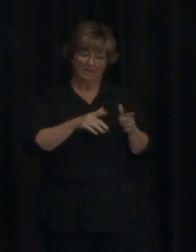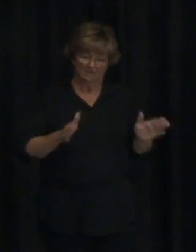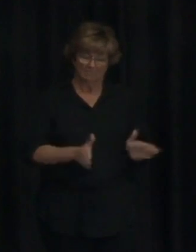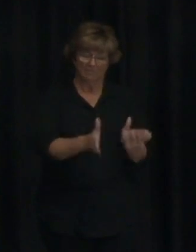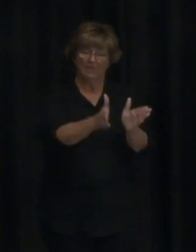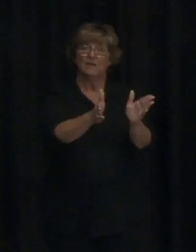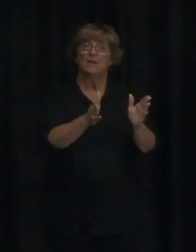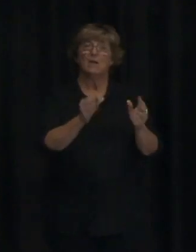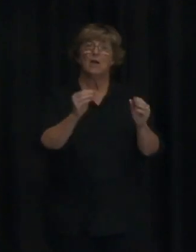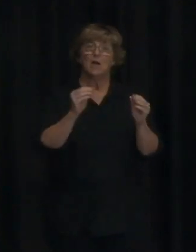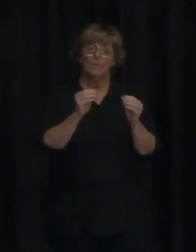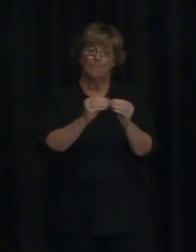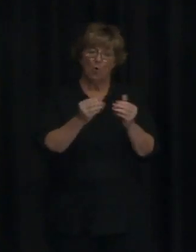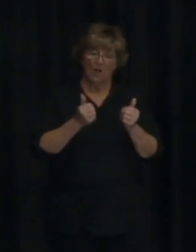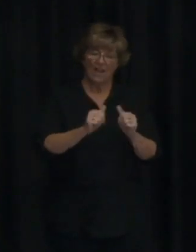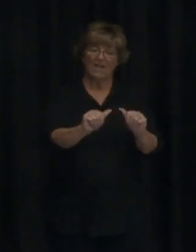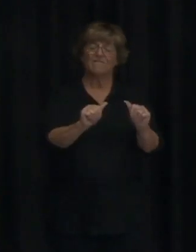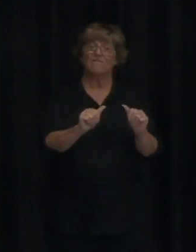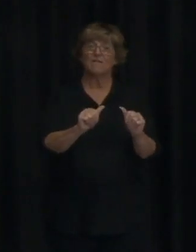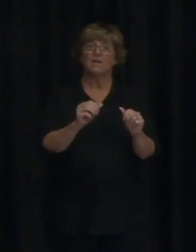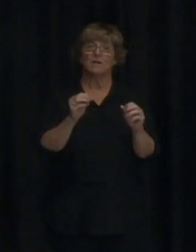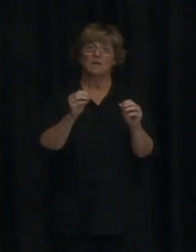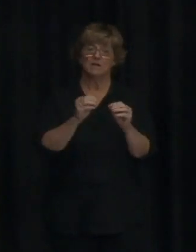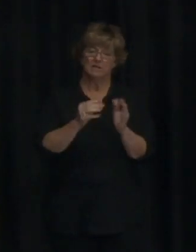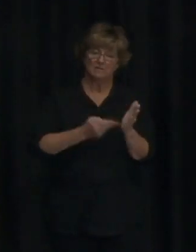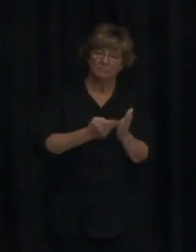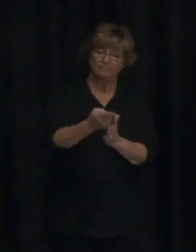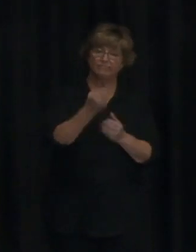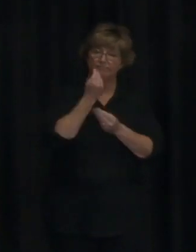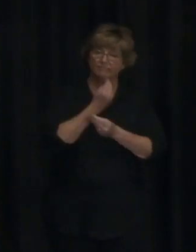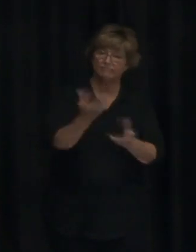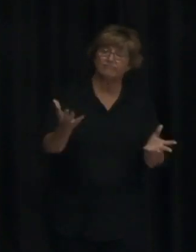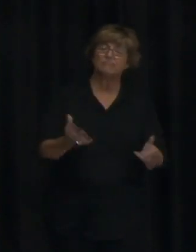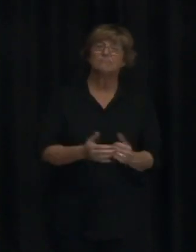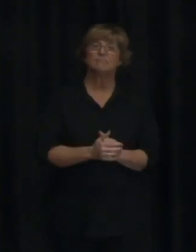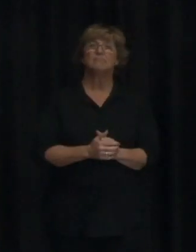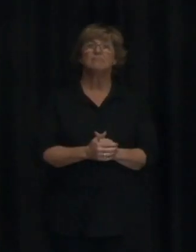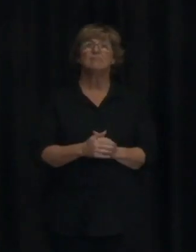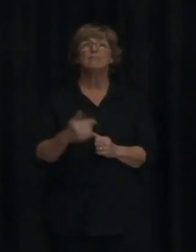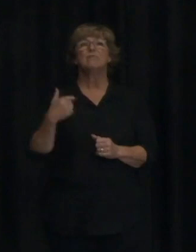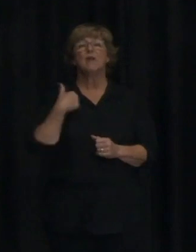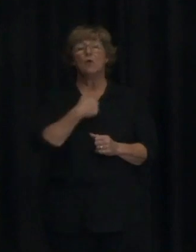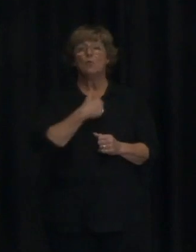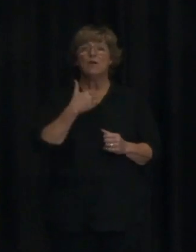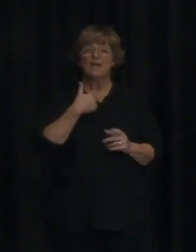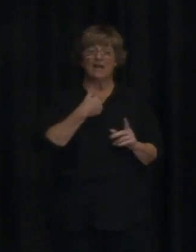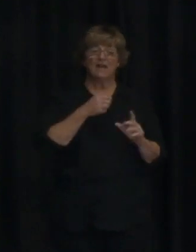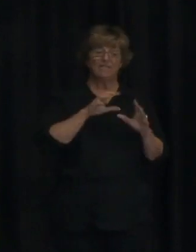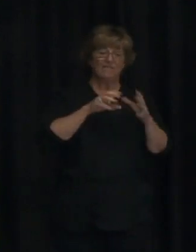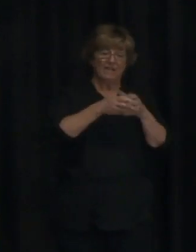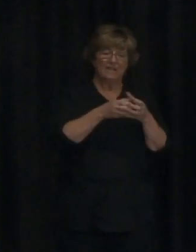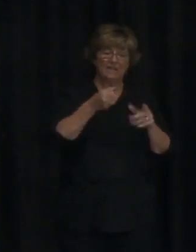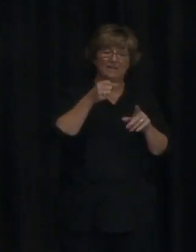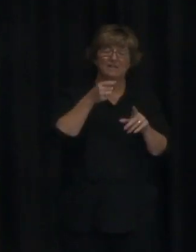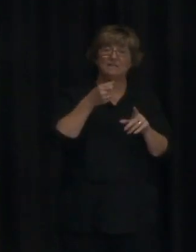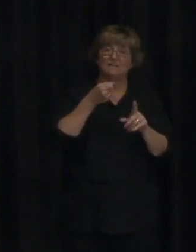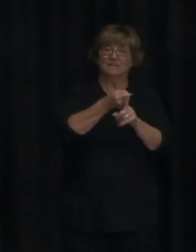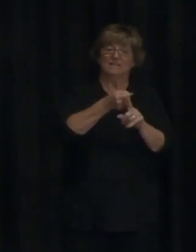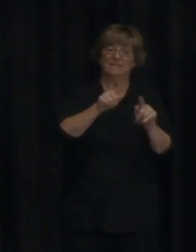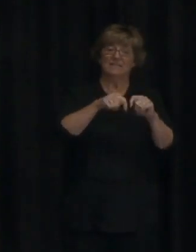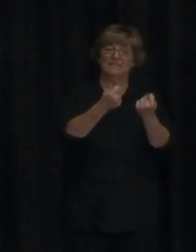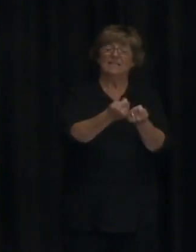more transparency. We've incorporated a strike team with DPH that's working very